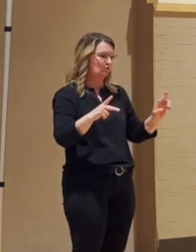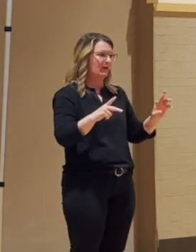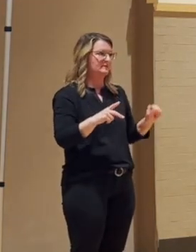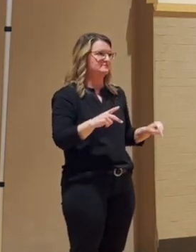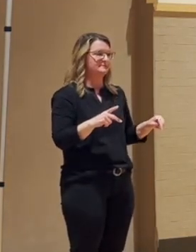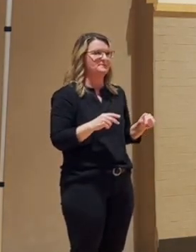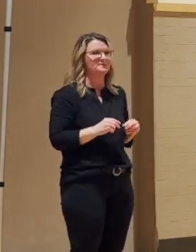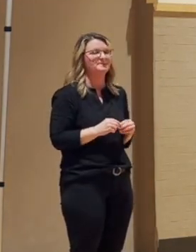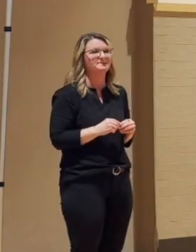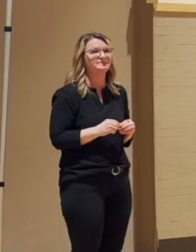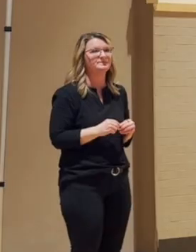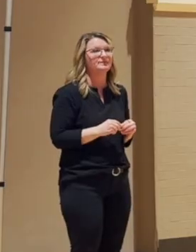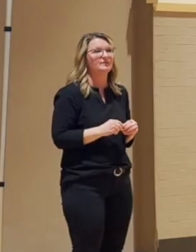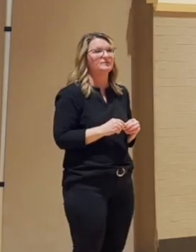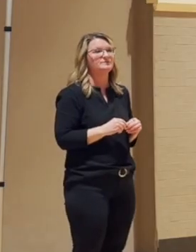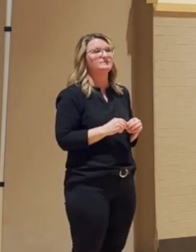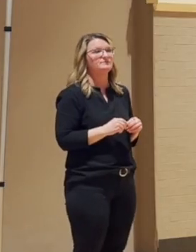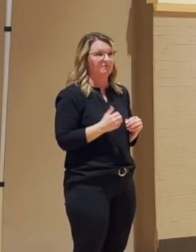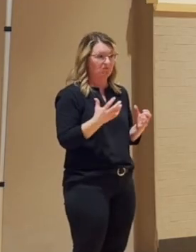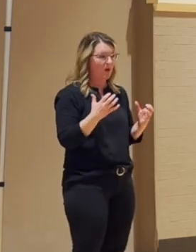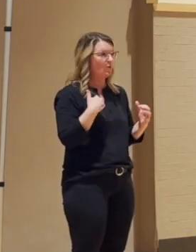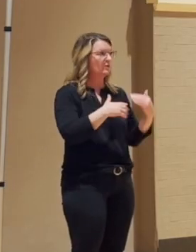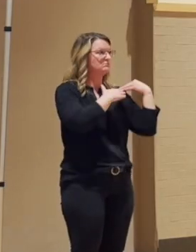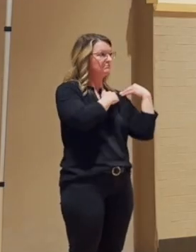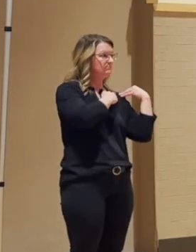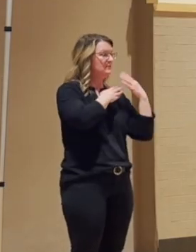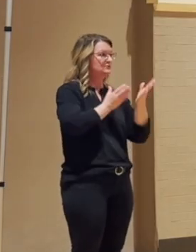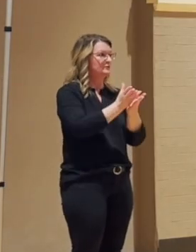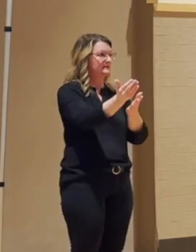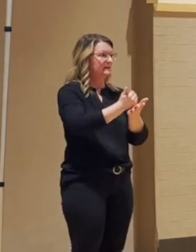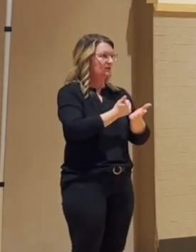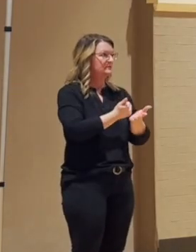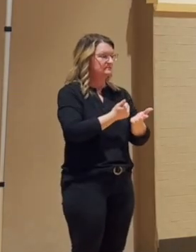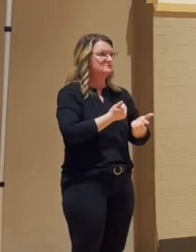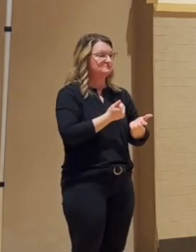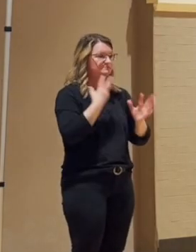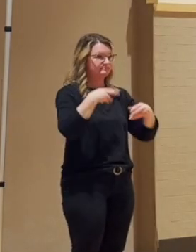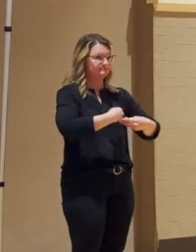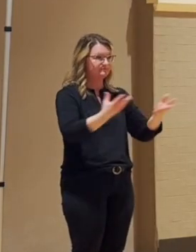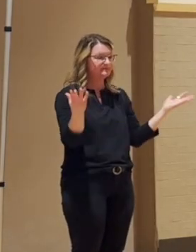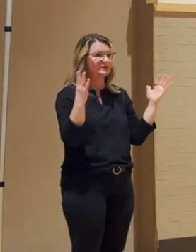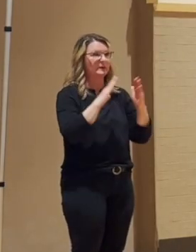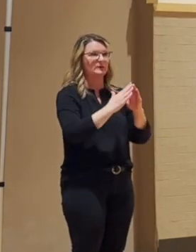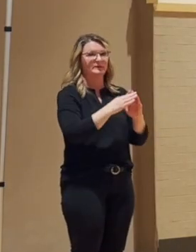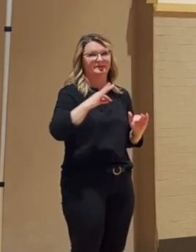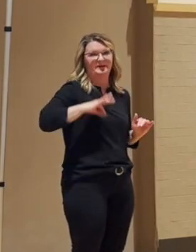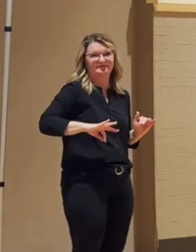corner. But we're looking to be accountable and transparent and provide community benefits.